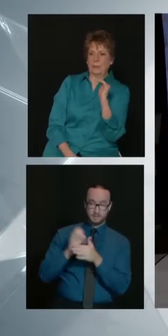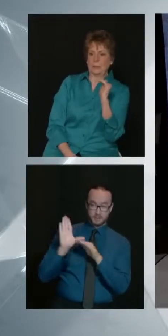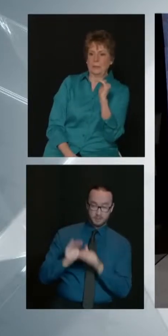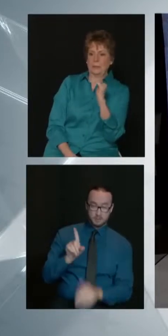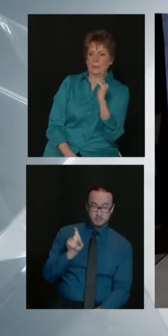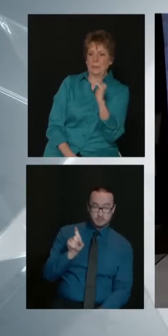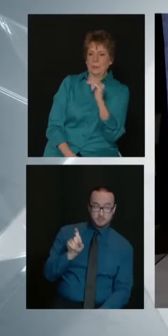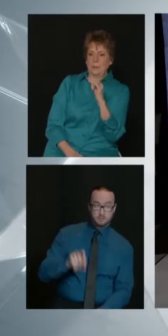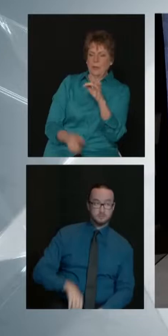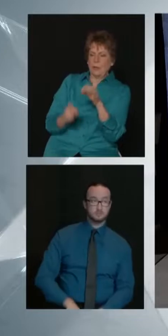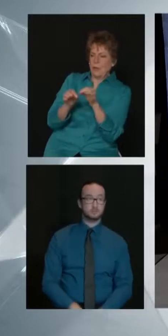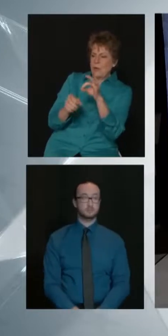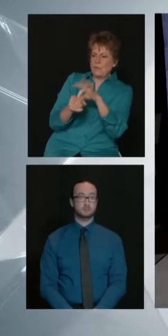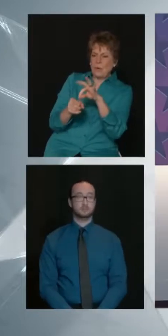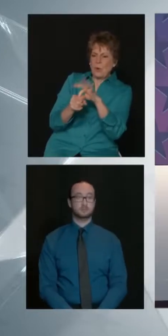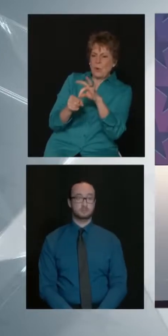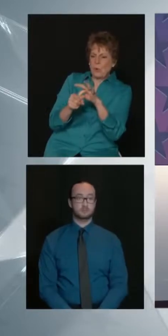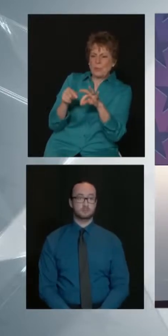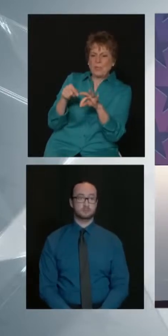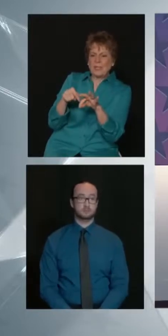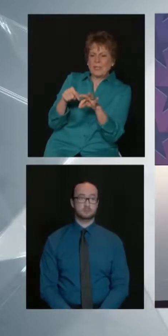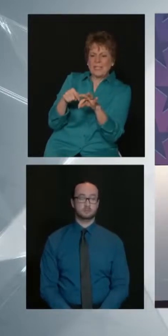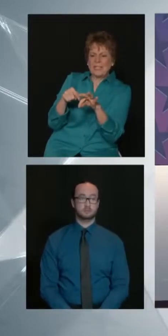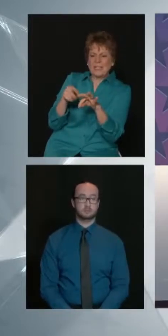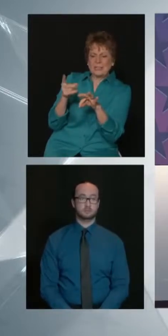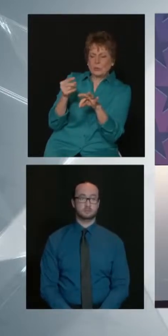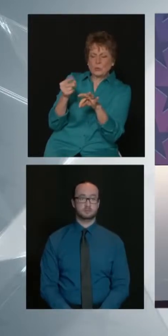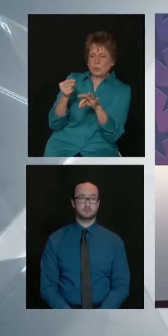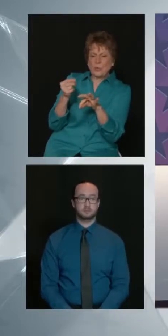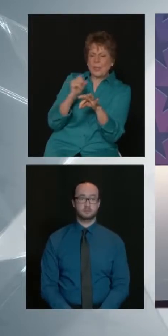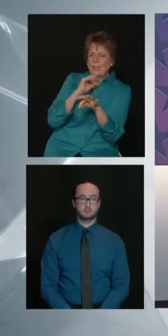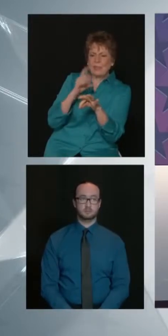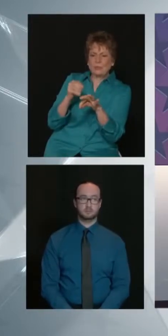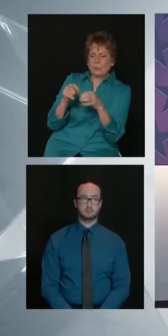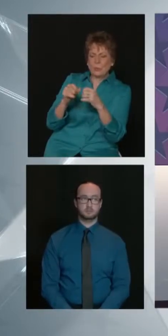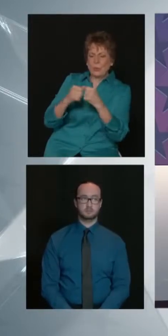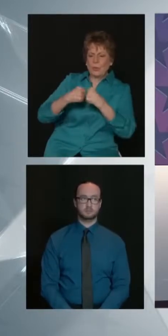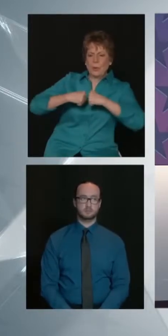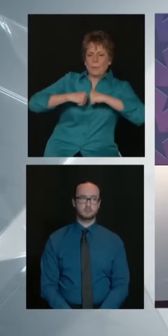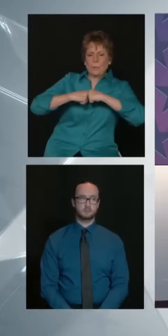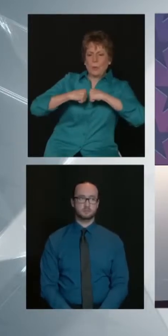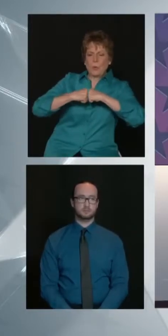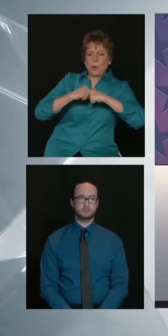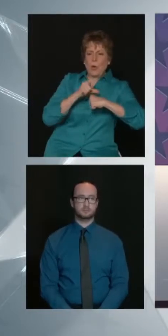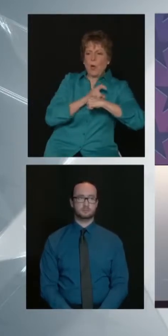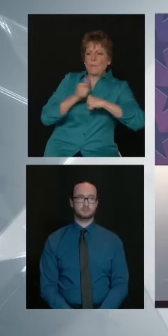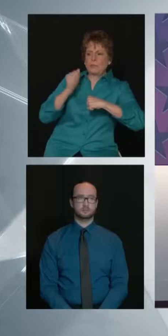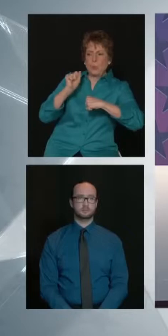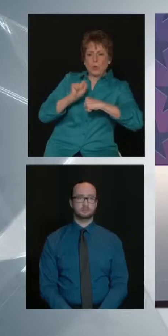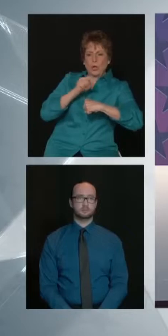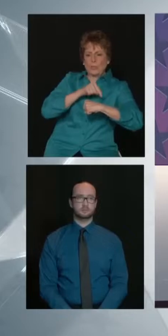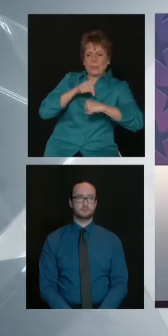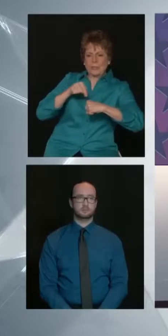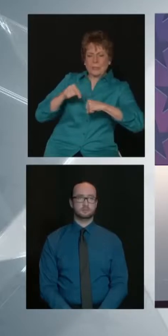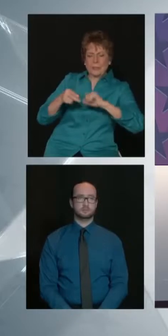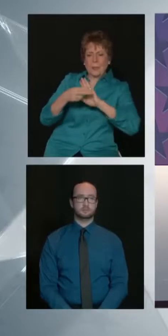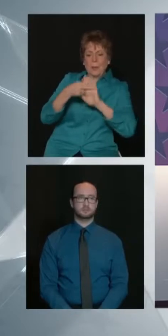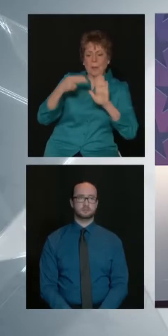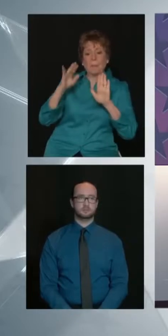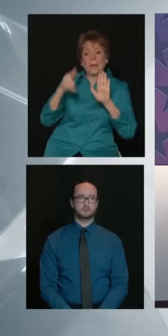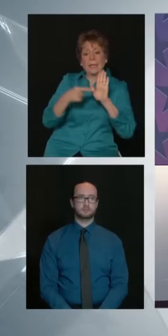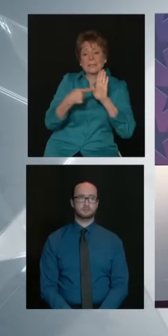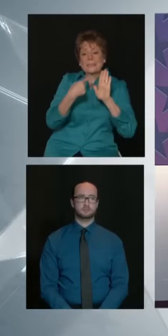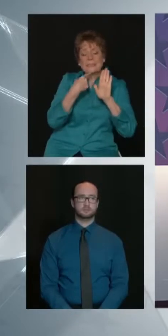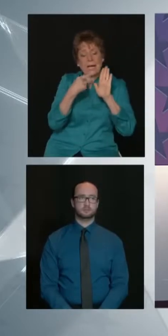Patrol agents, and it might have the title on it, and nothing happens, right? So what I have done is I got $1 billion more for Border